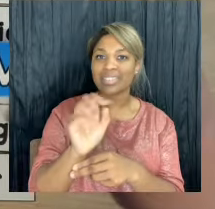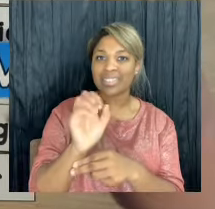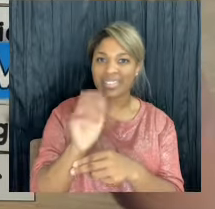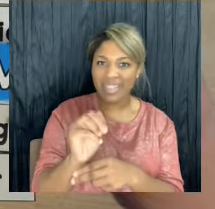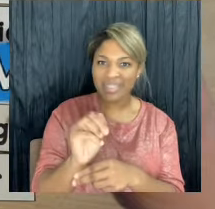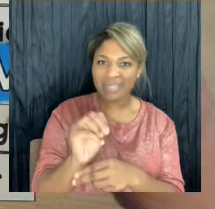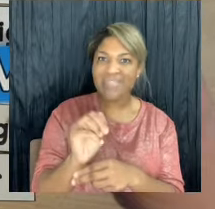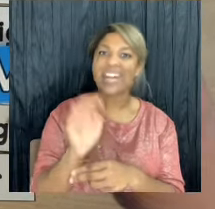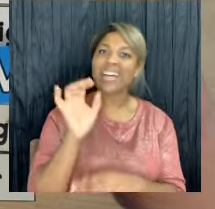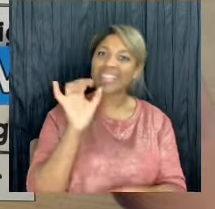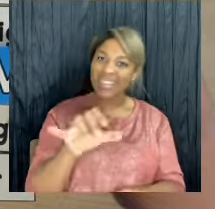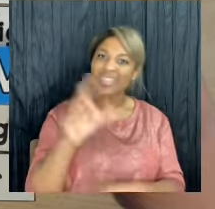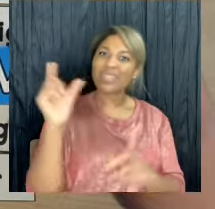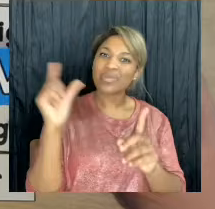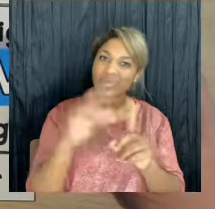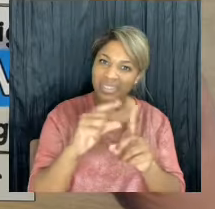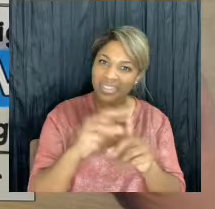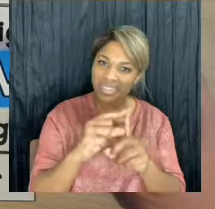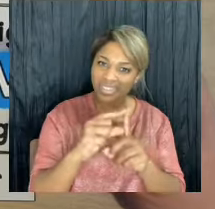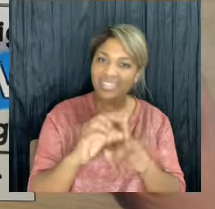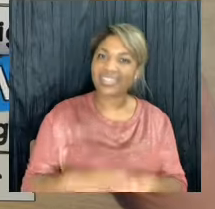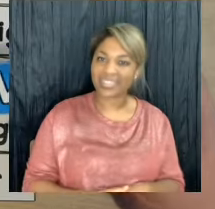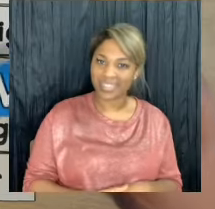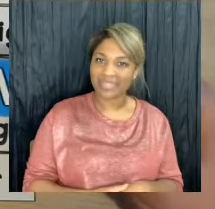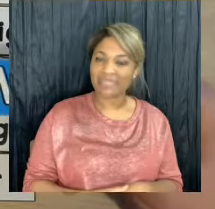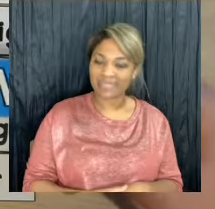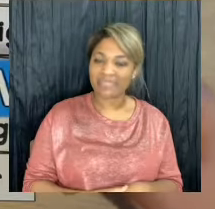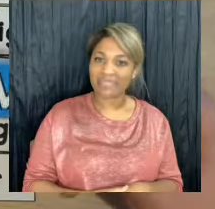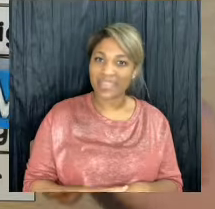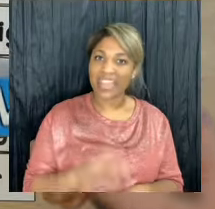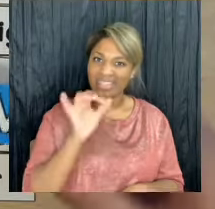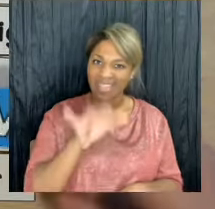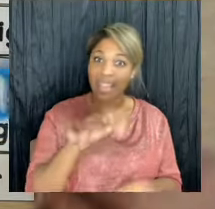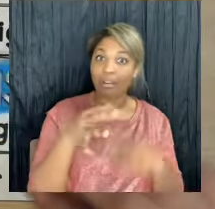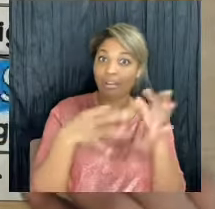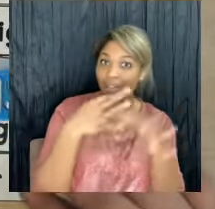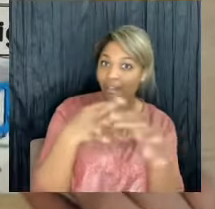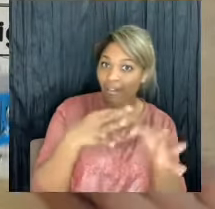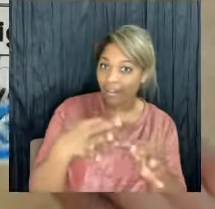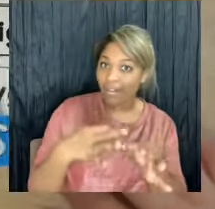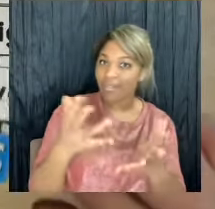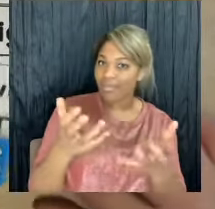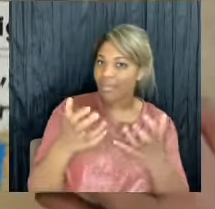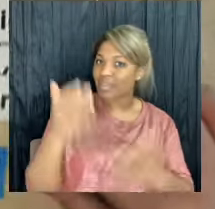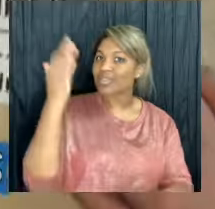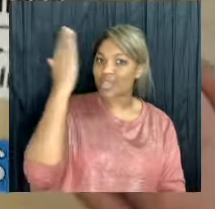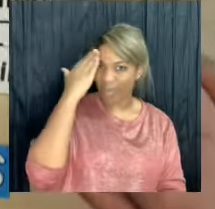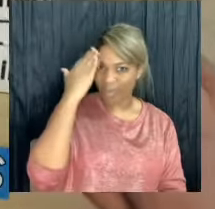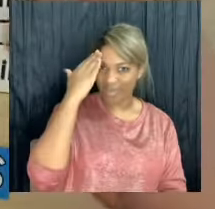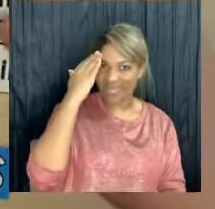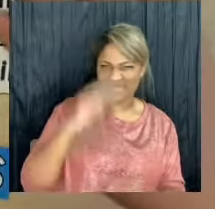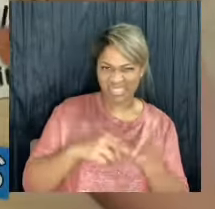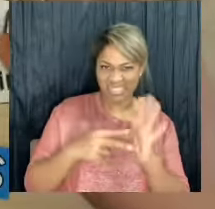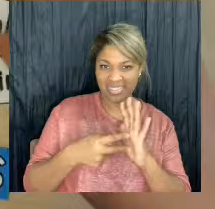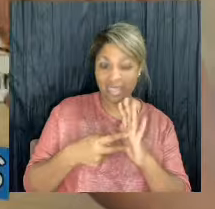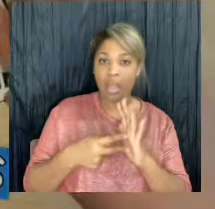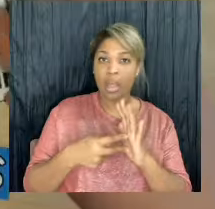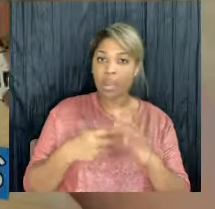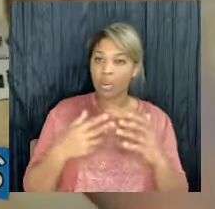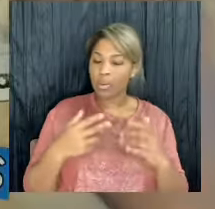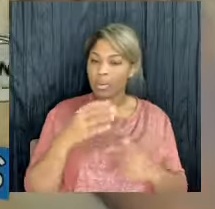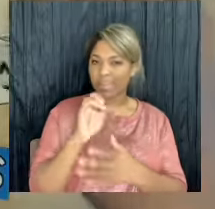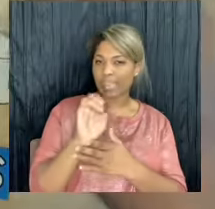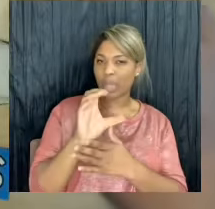So that is our word. And that's the definition that we want to know, that an